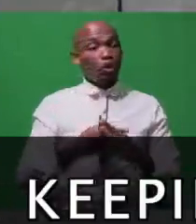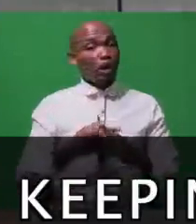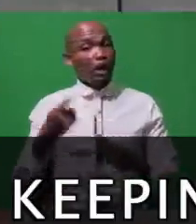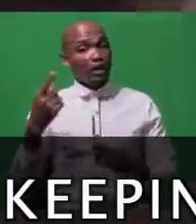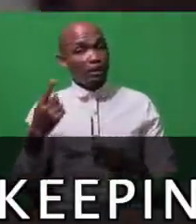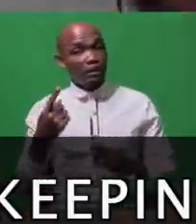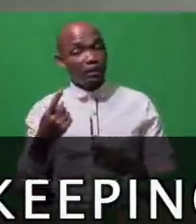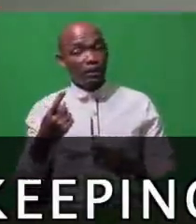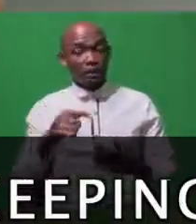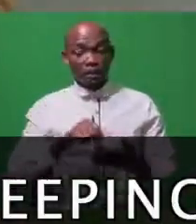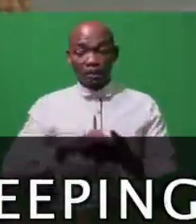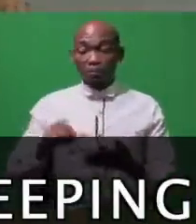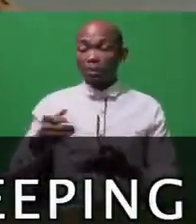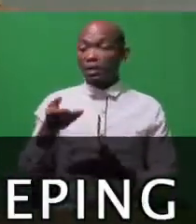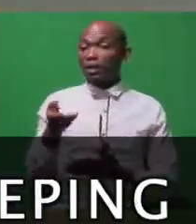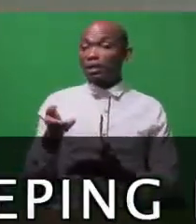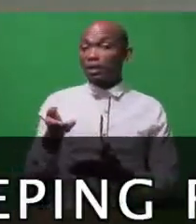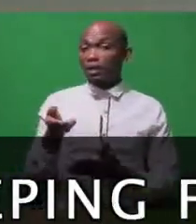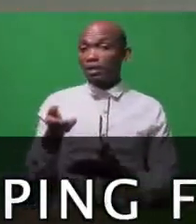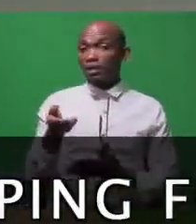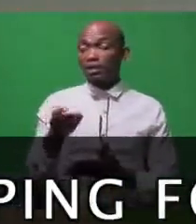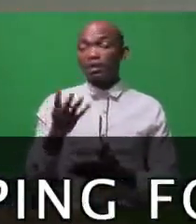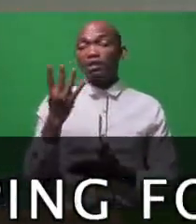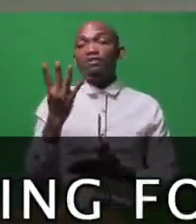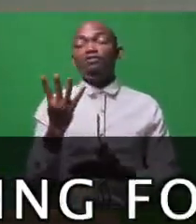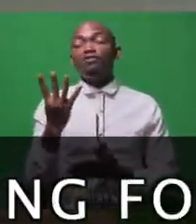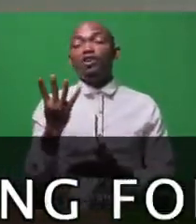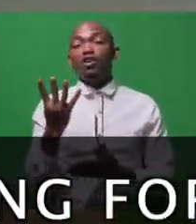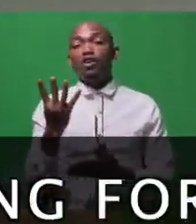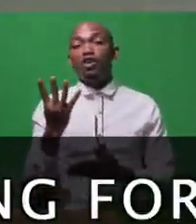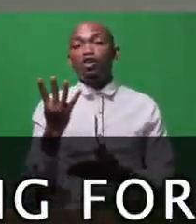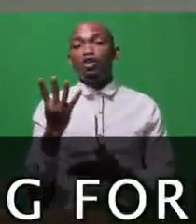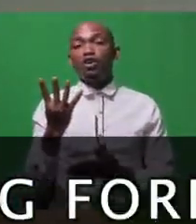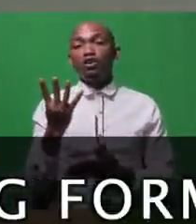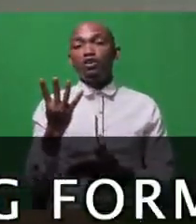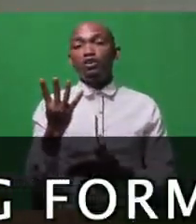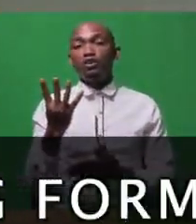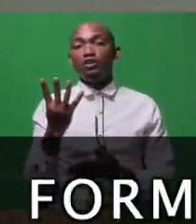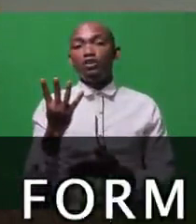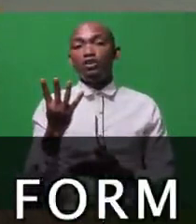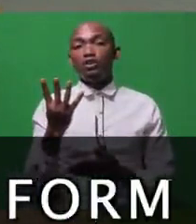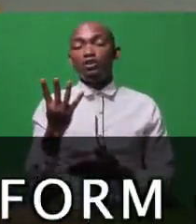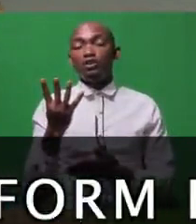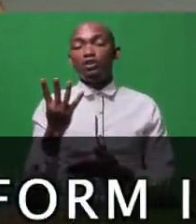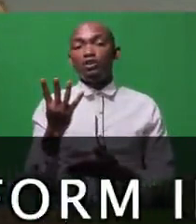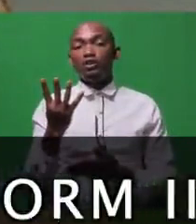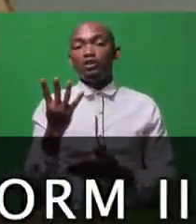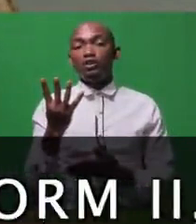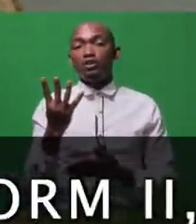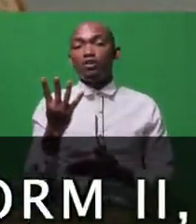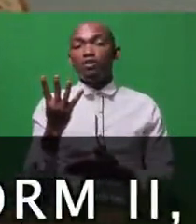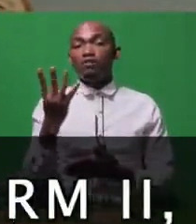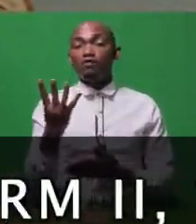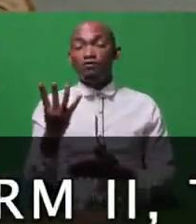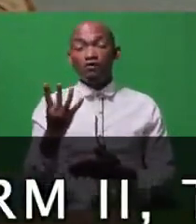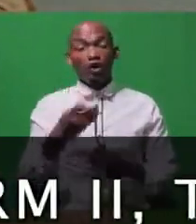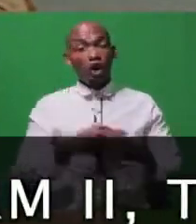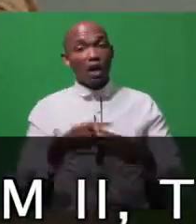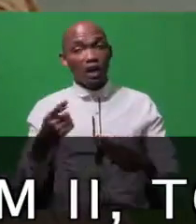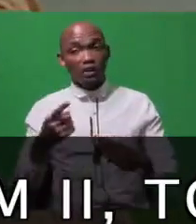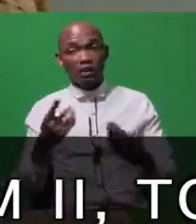it? Take 400 is. Deduct 200 is. You